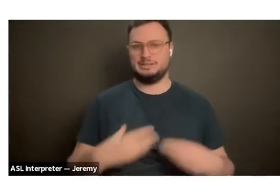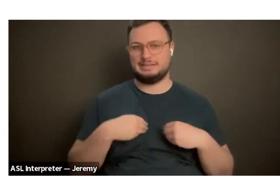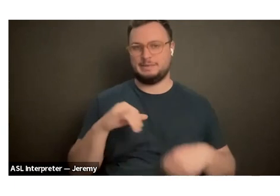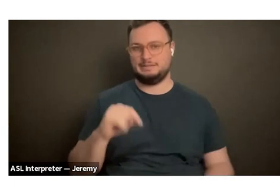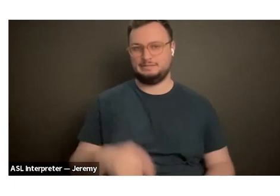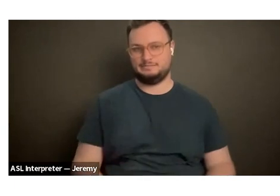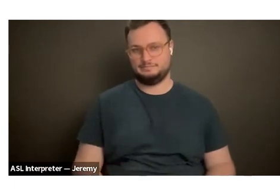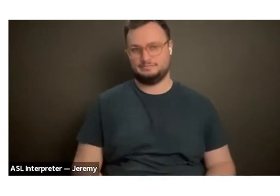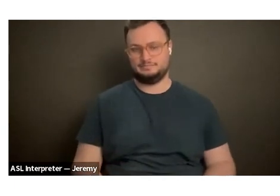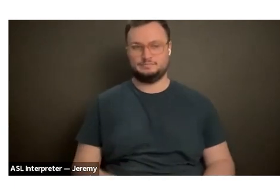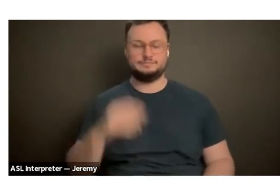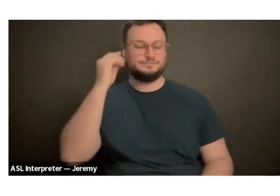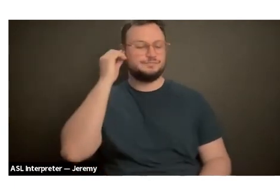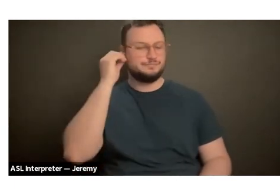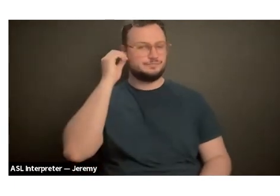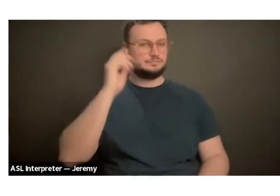please.